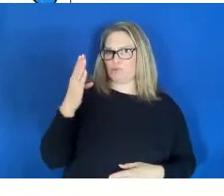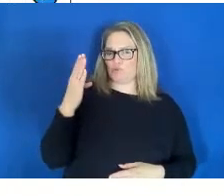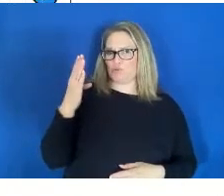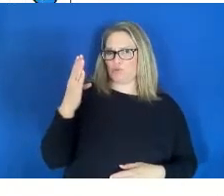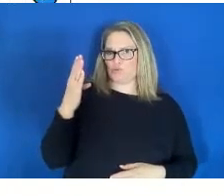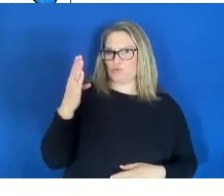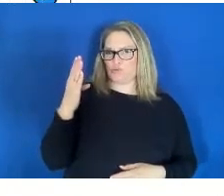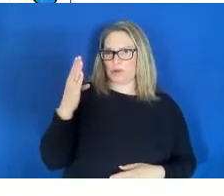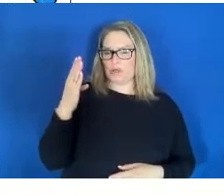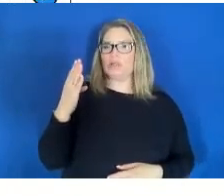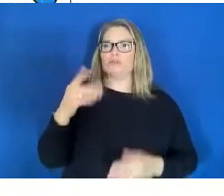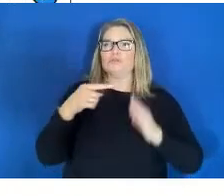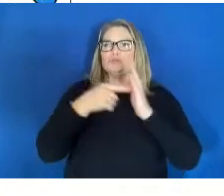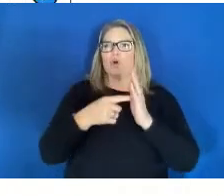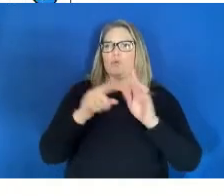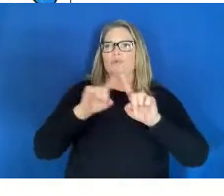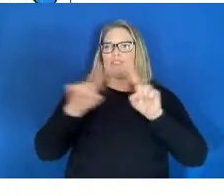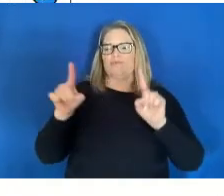differences.